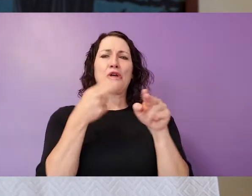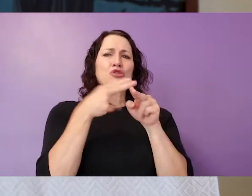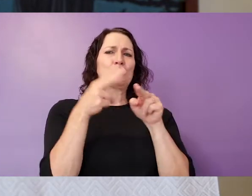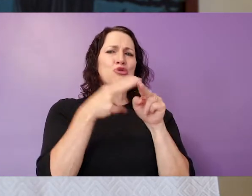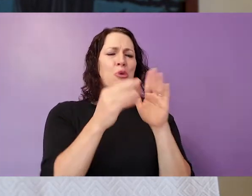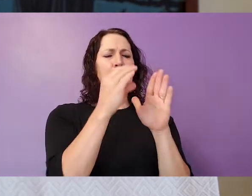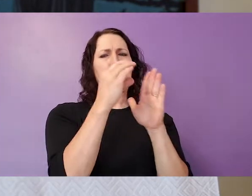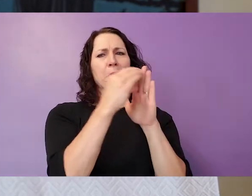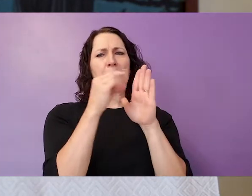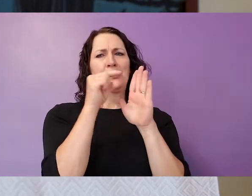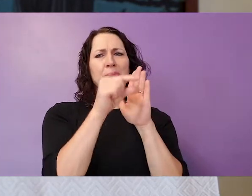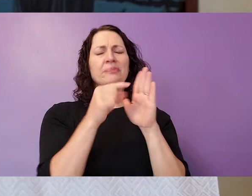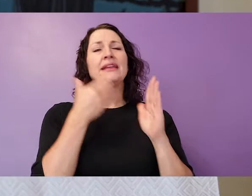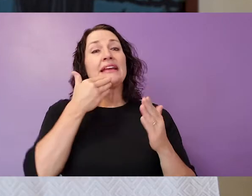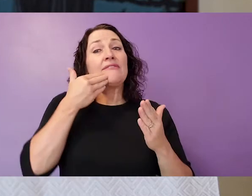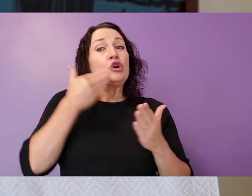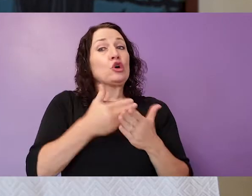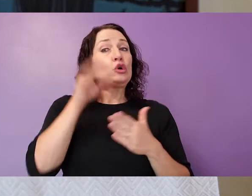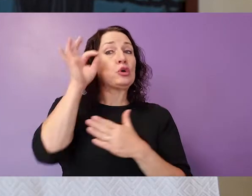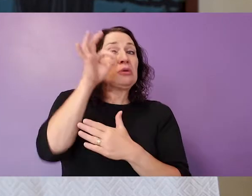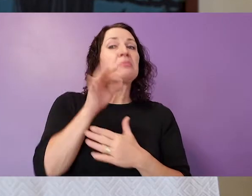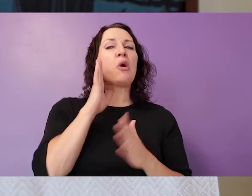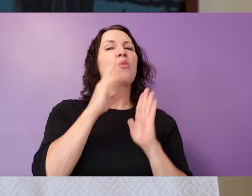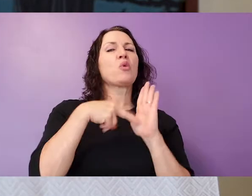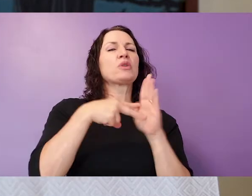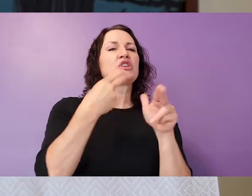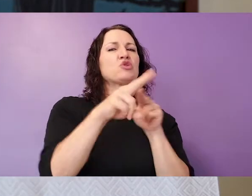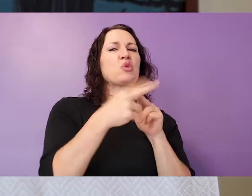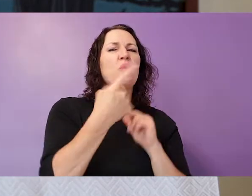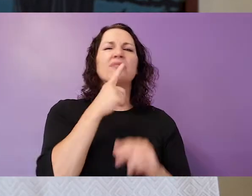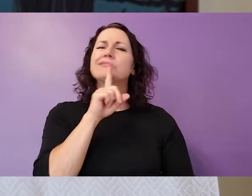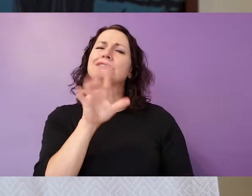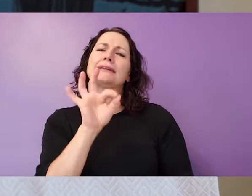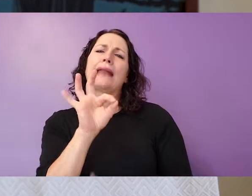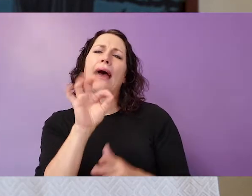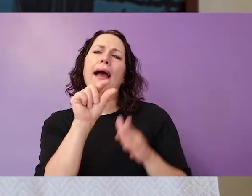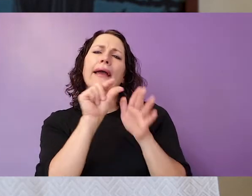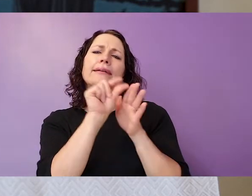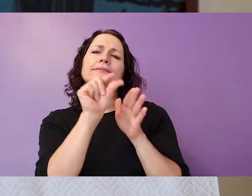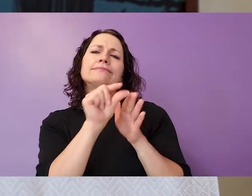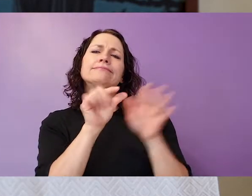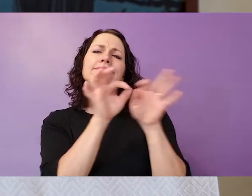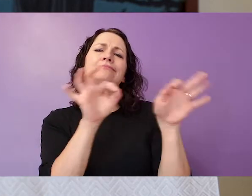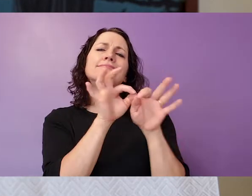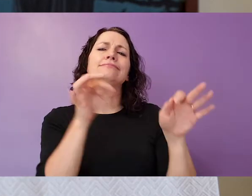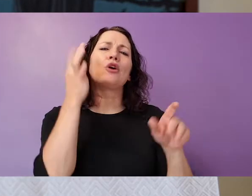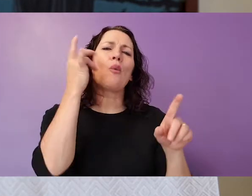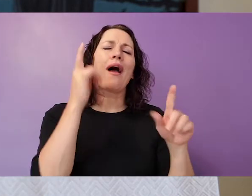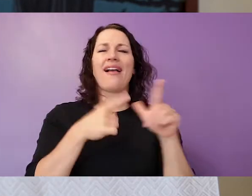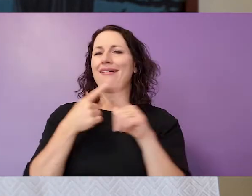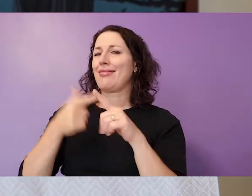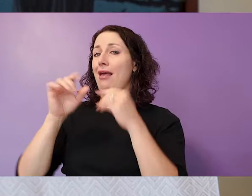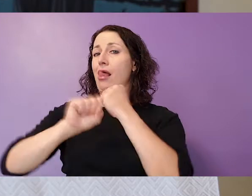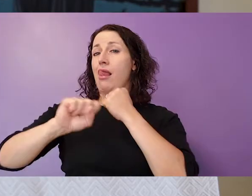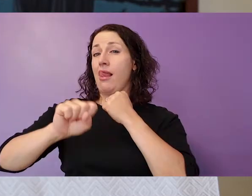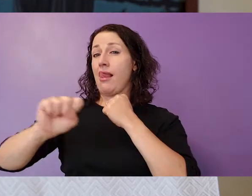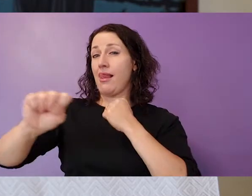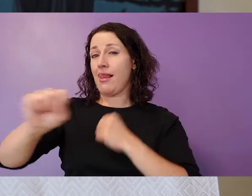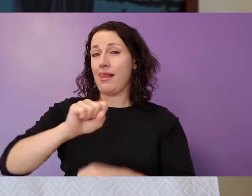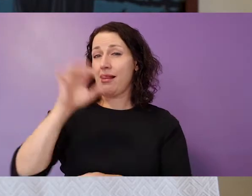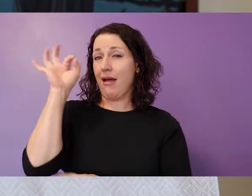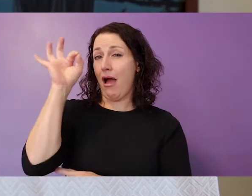homilist will read the short form, 9 verses, so he can give a long